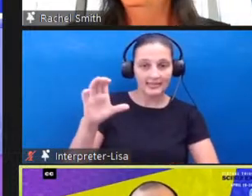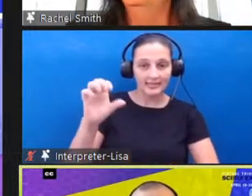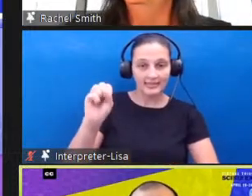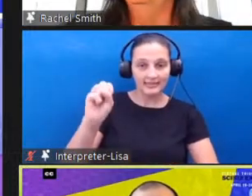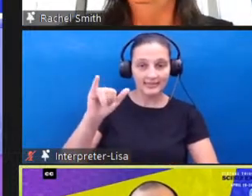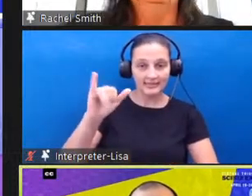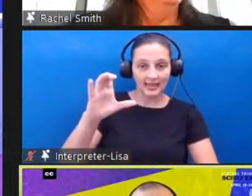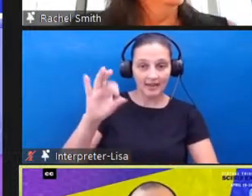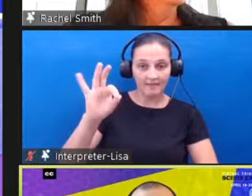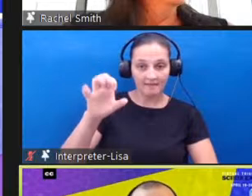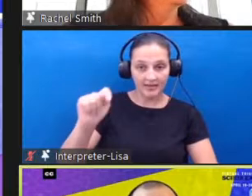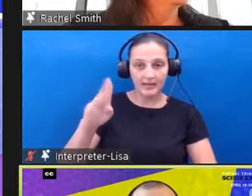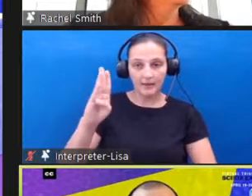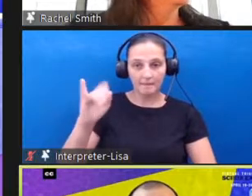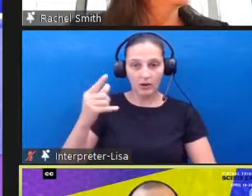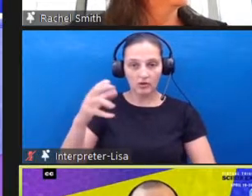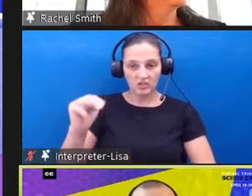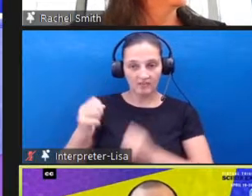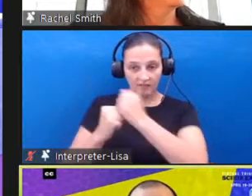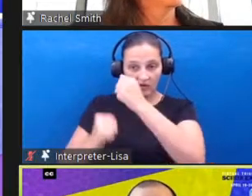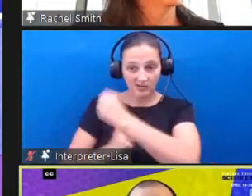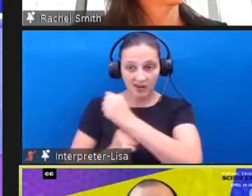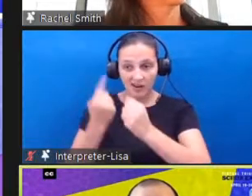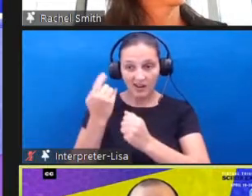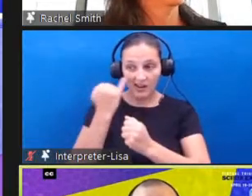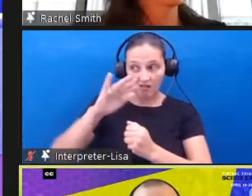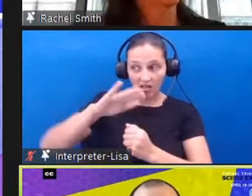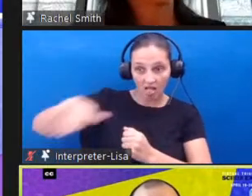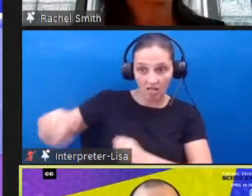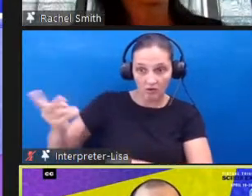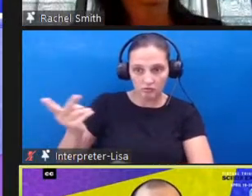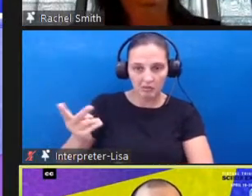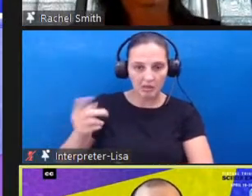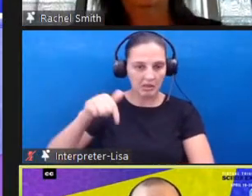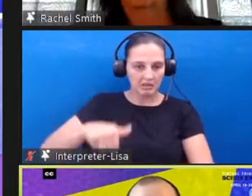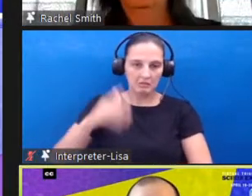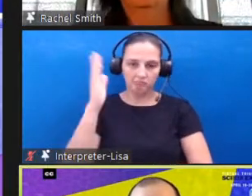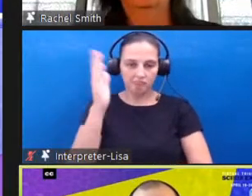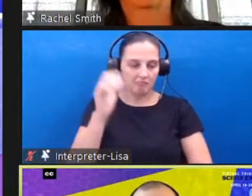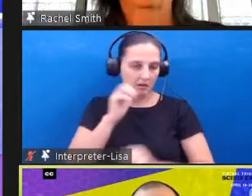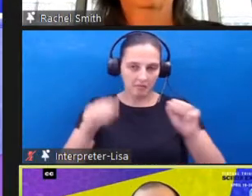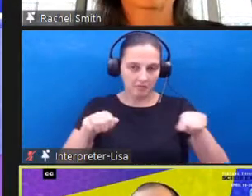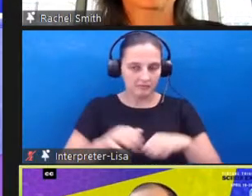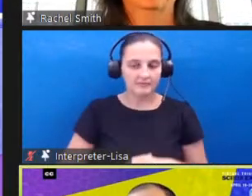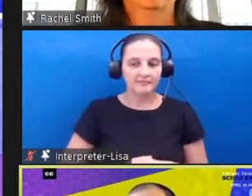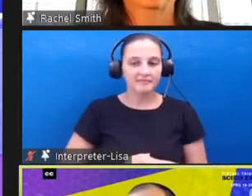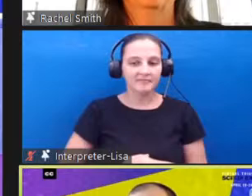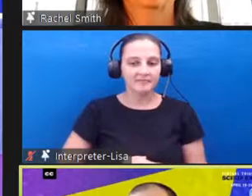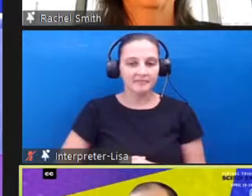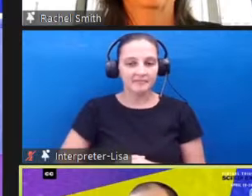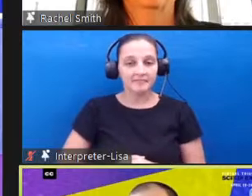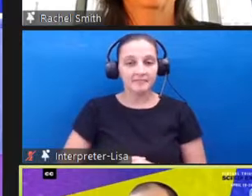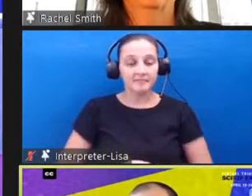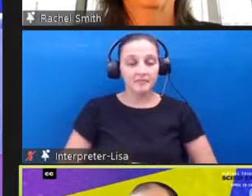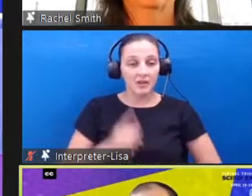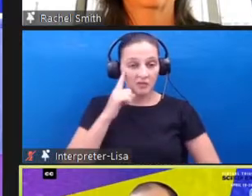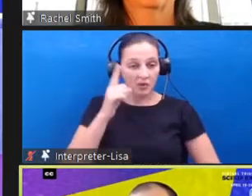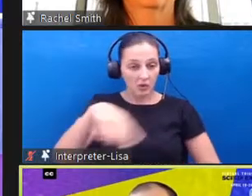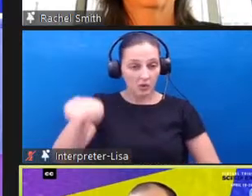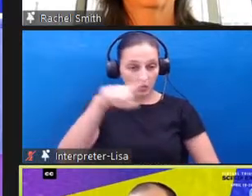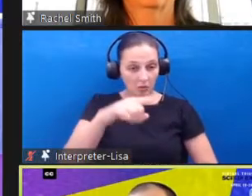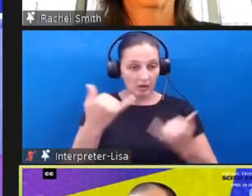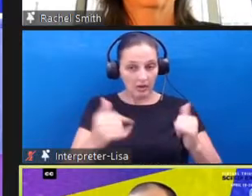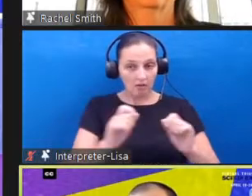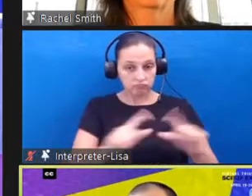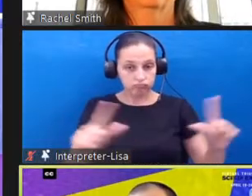Biogen Foundation. Without them, presentations like this one wouldn't be possible. For those of you joining us on